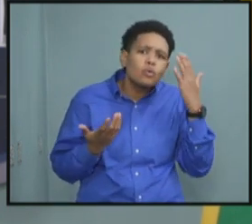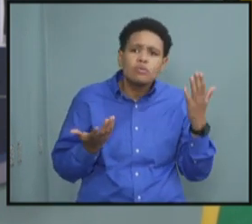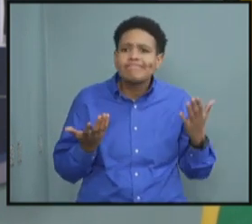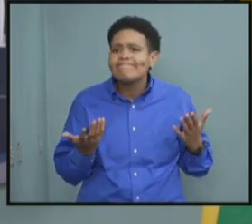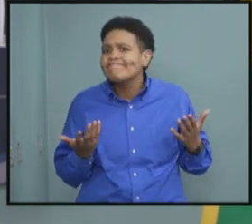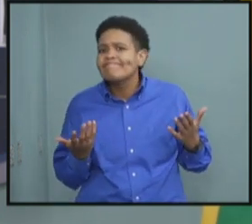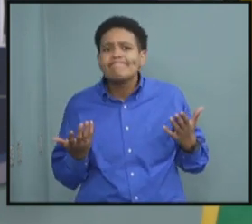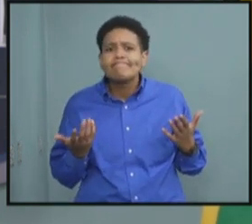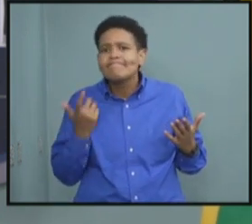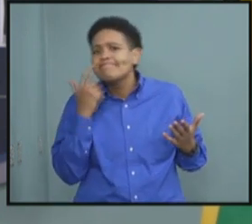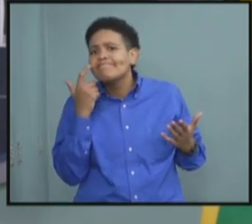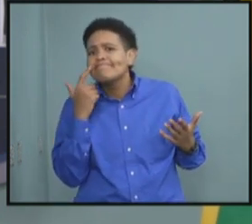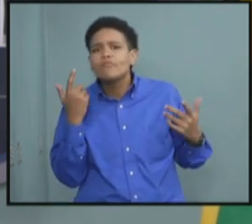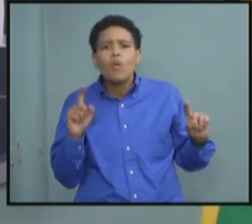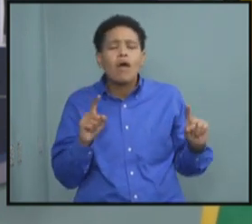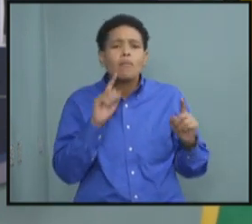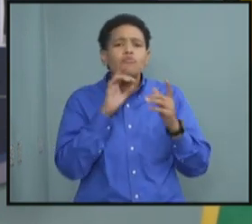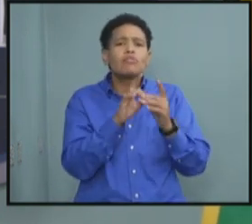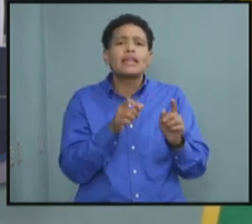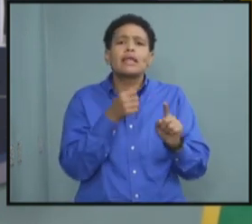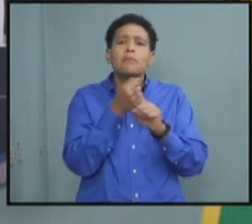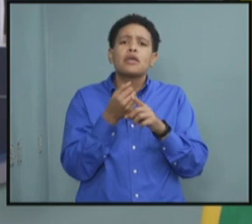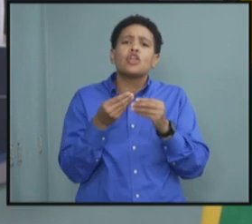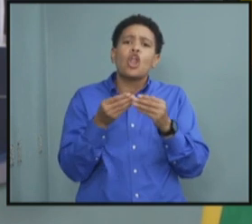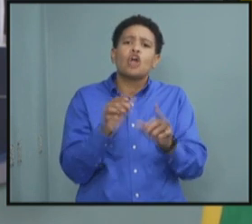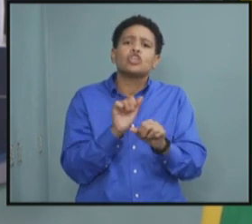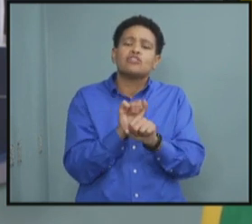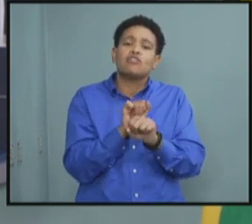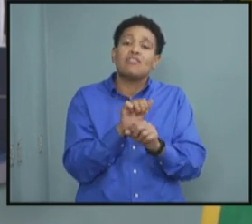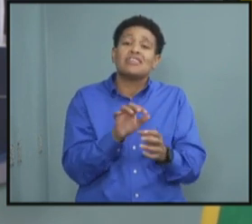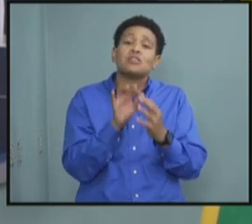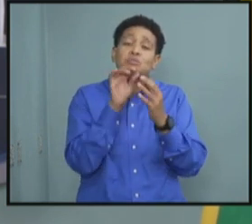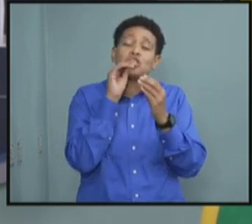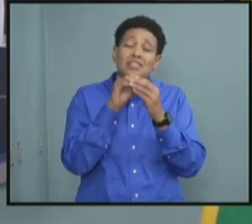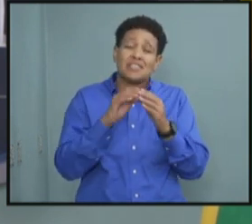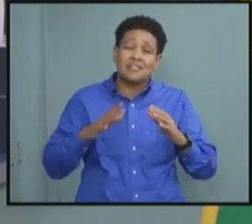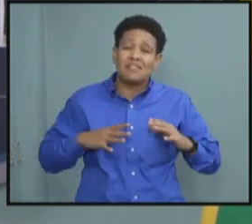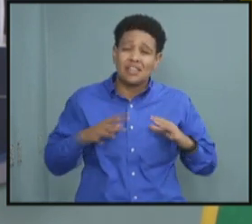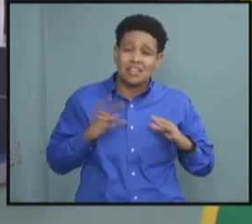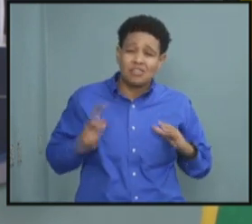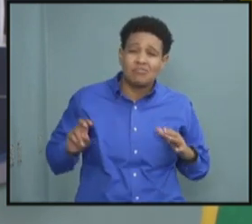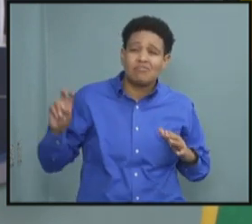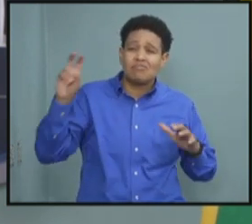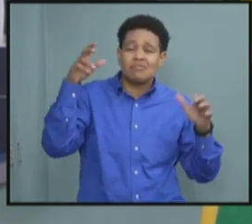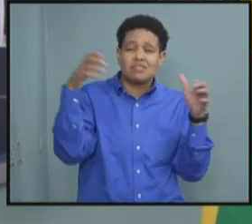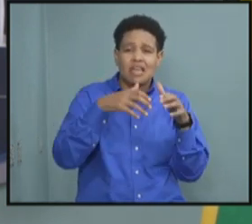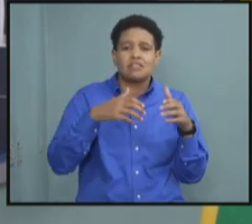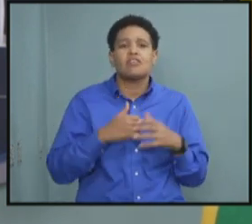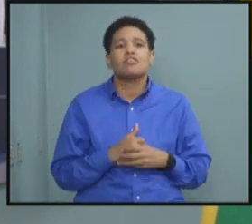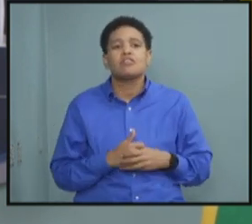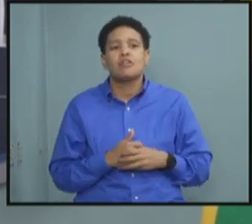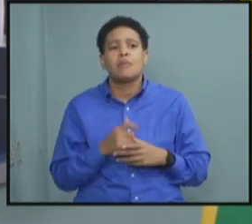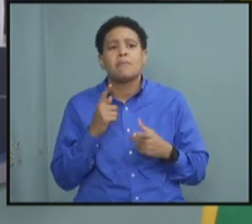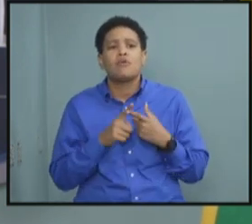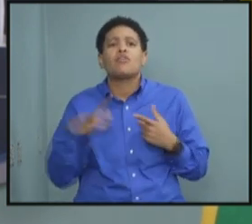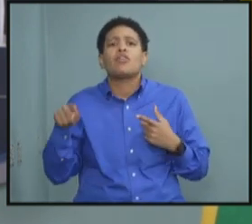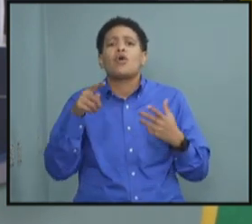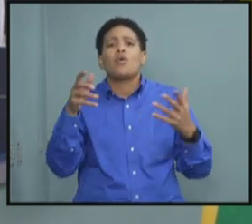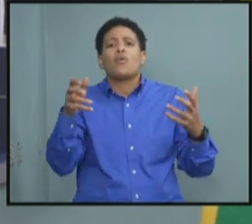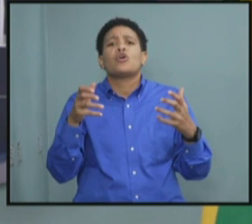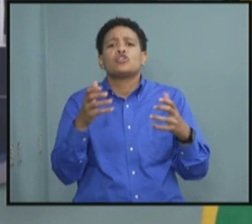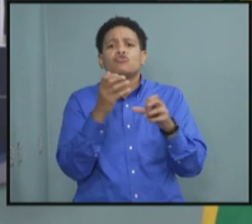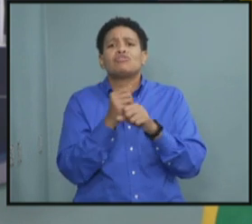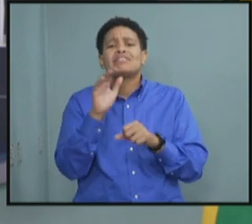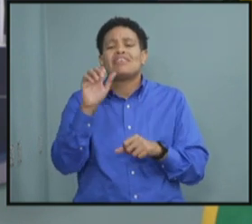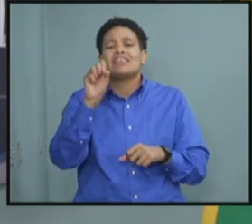been affected by loss of jobs, particularly in the tourism sector, and they want to receive their